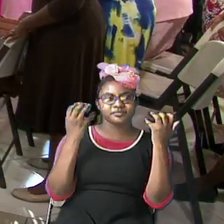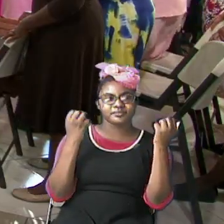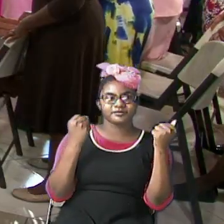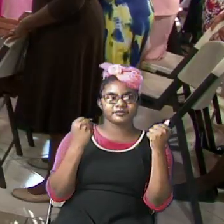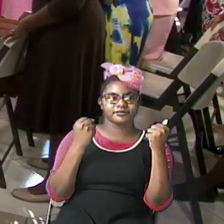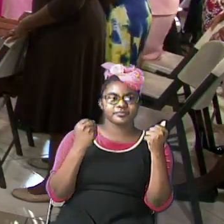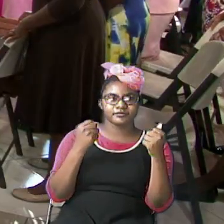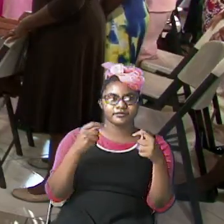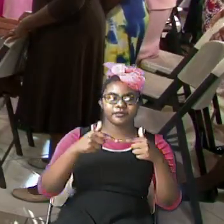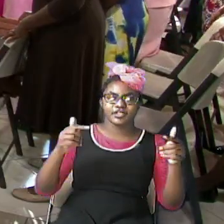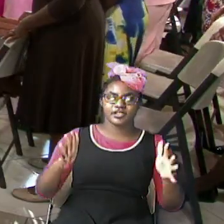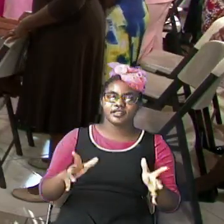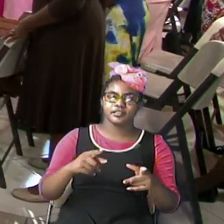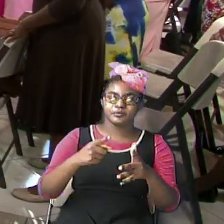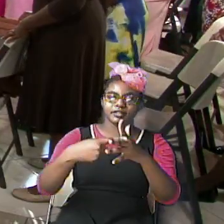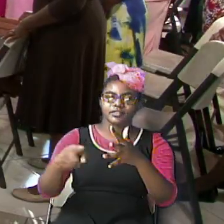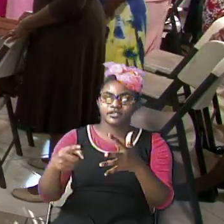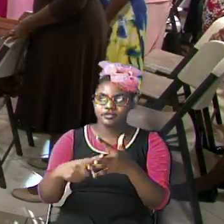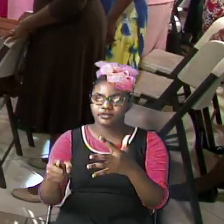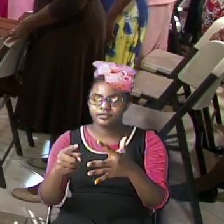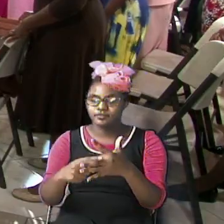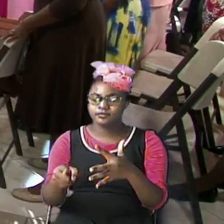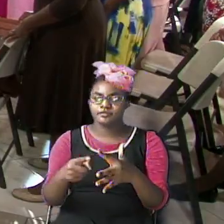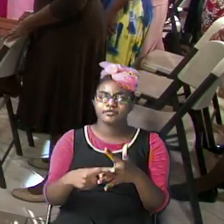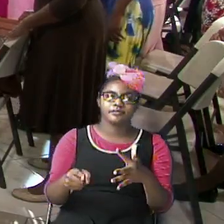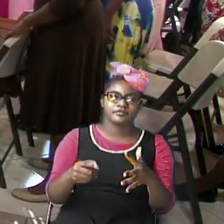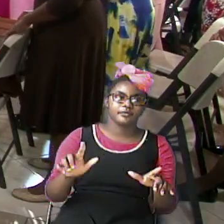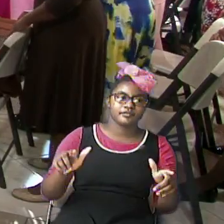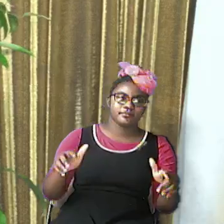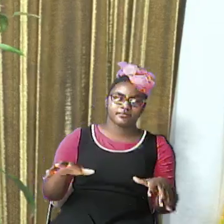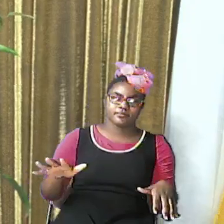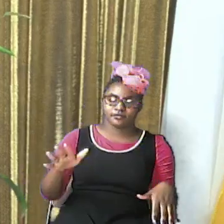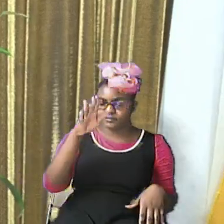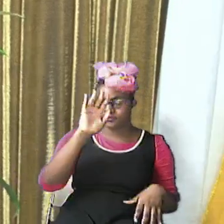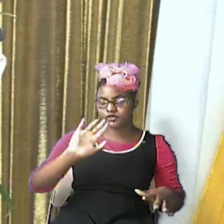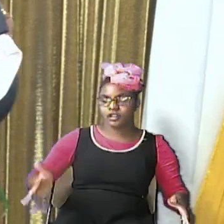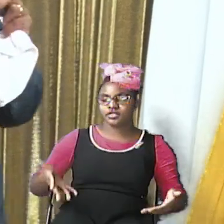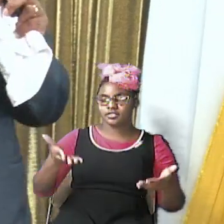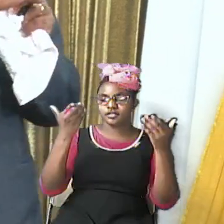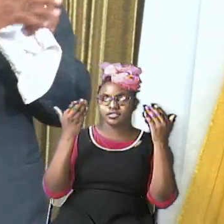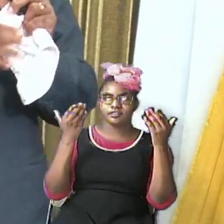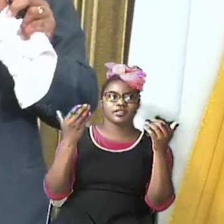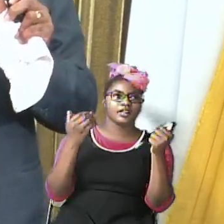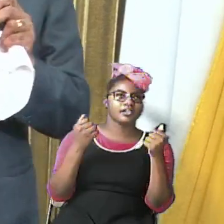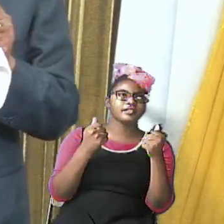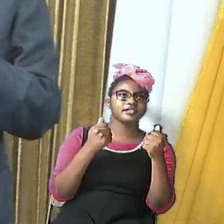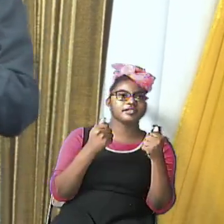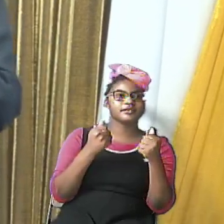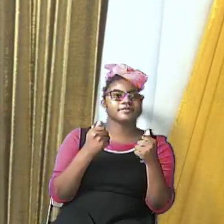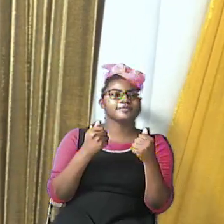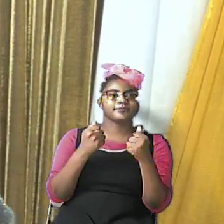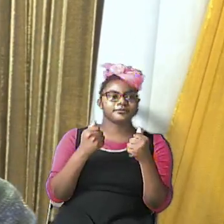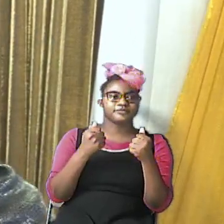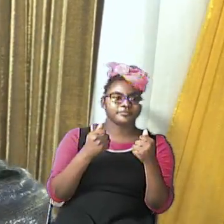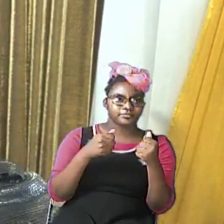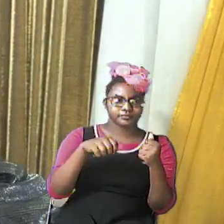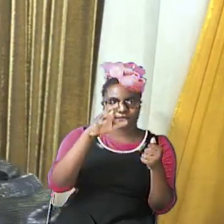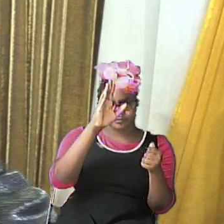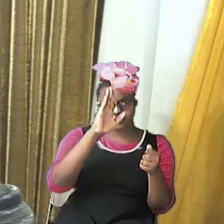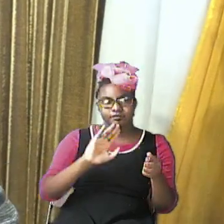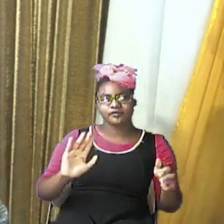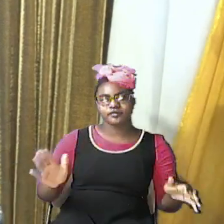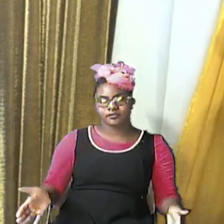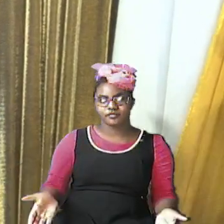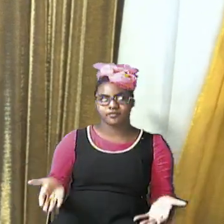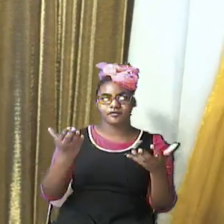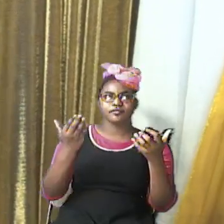And His enemies be scattered. Let God. Let God arise. The